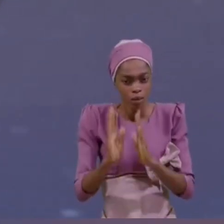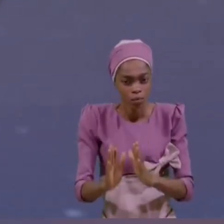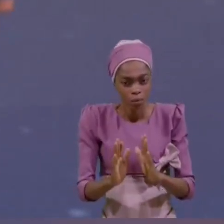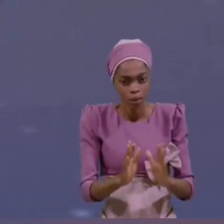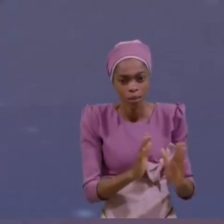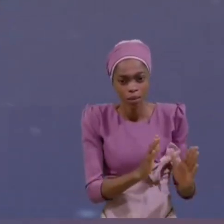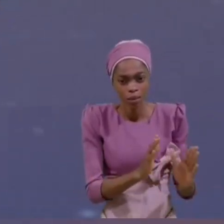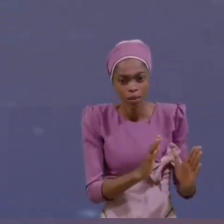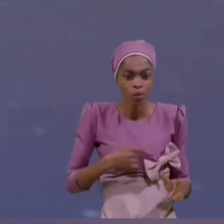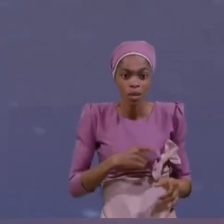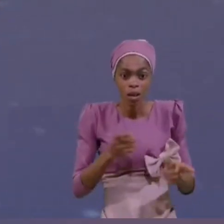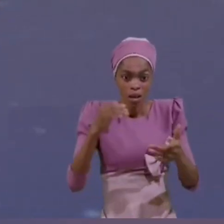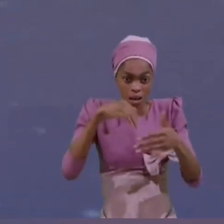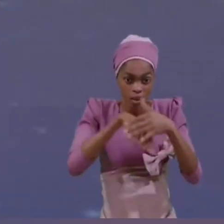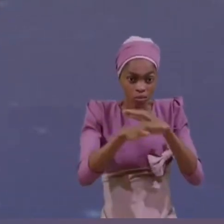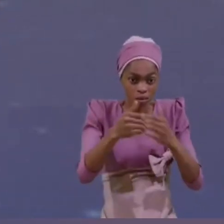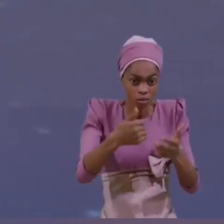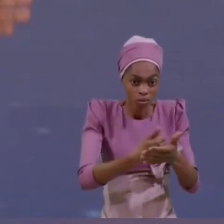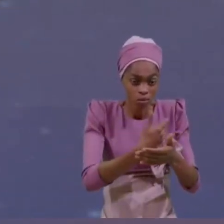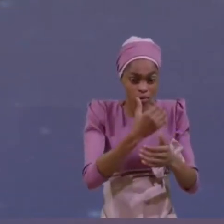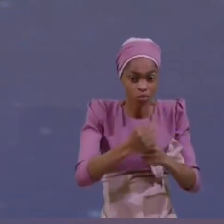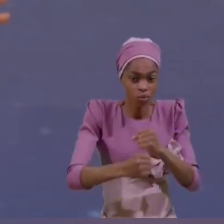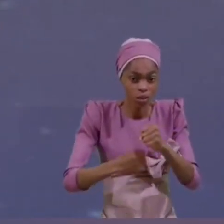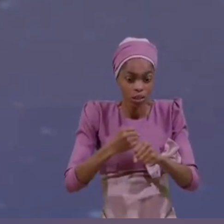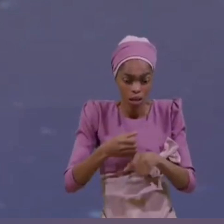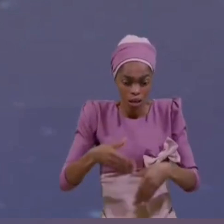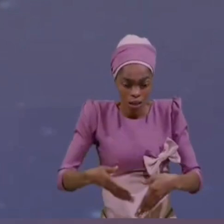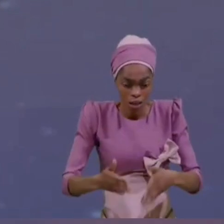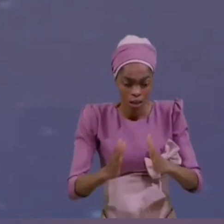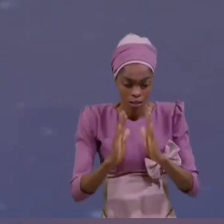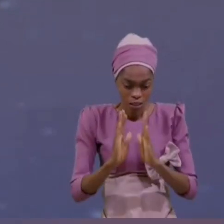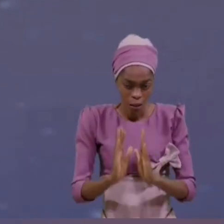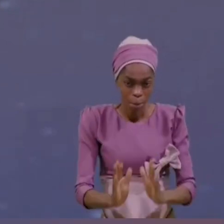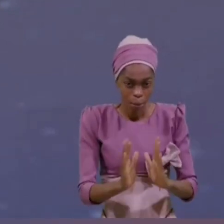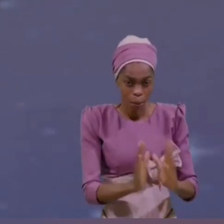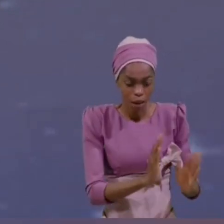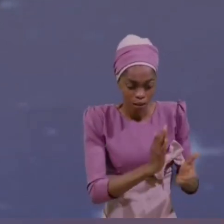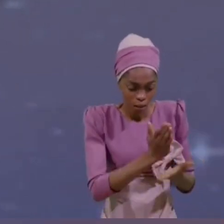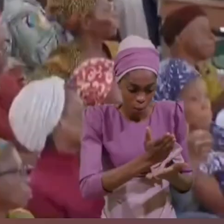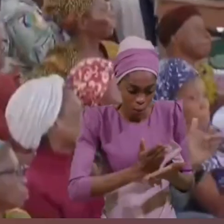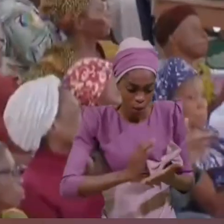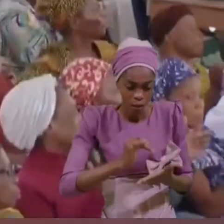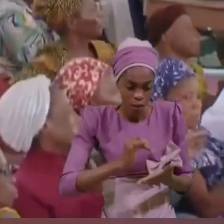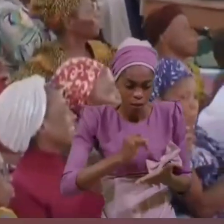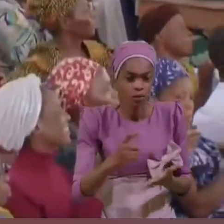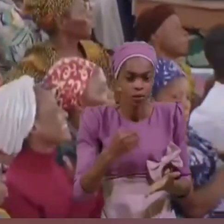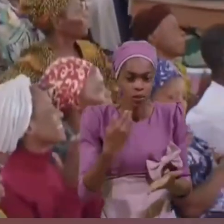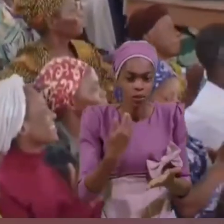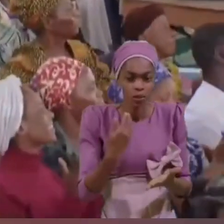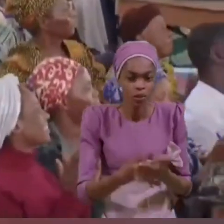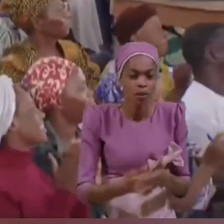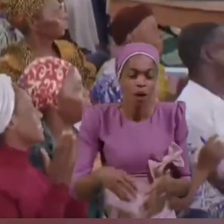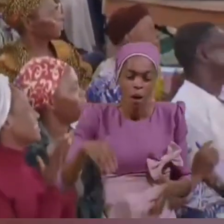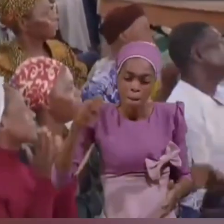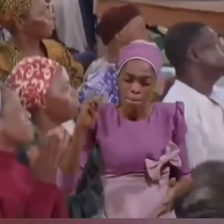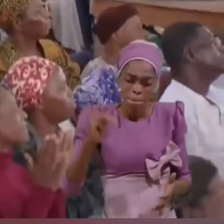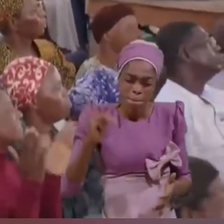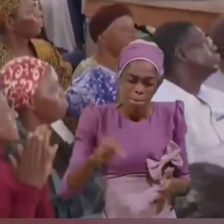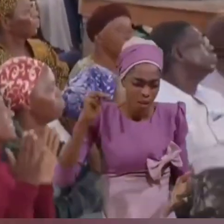new year. Let's budget part of the money. Millions,